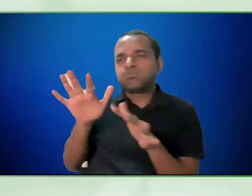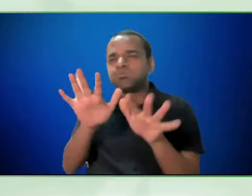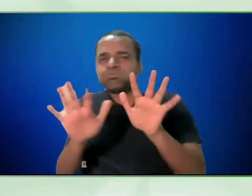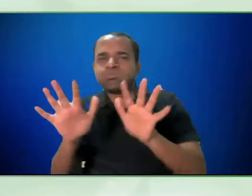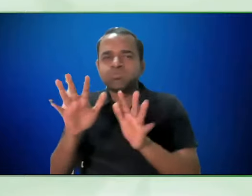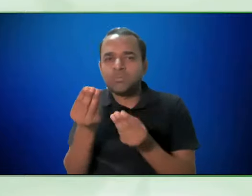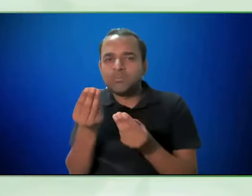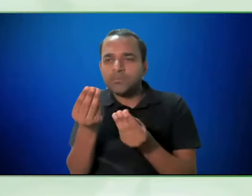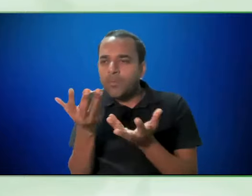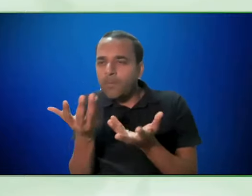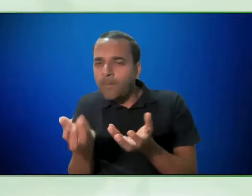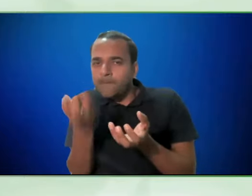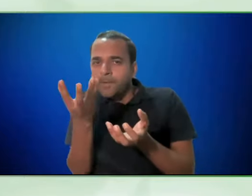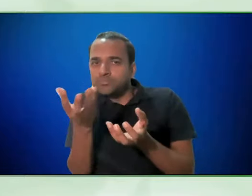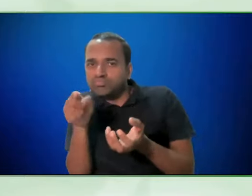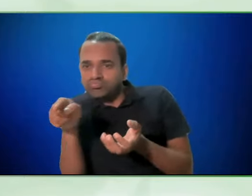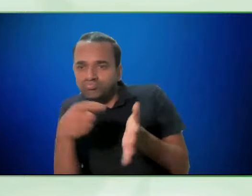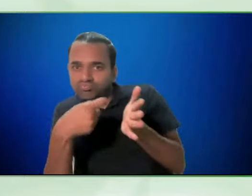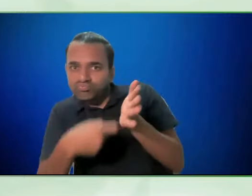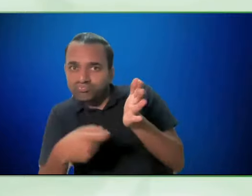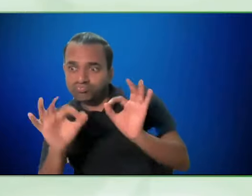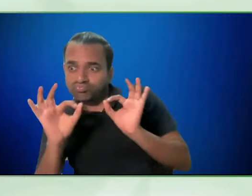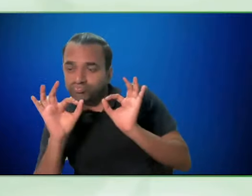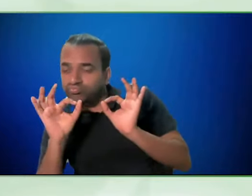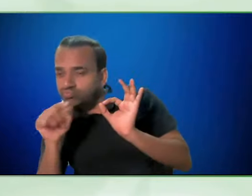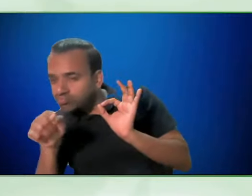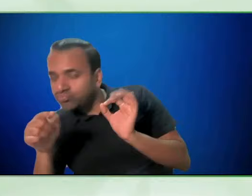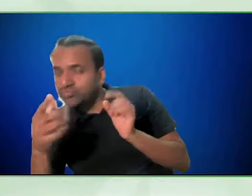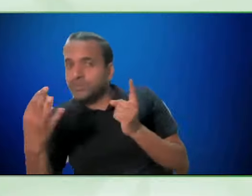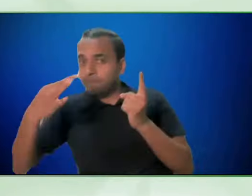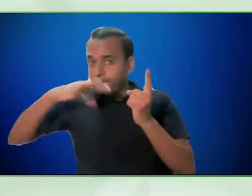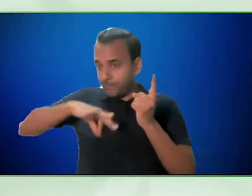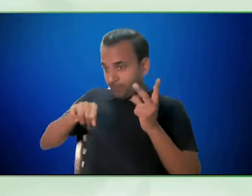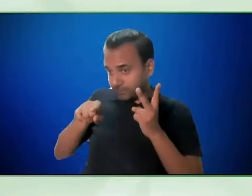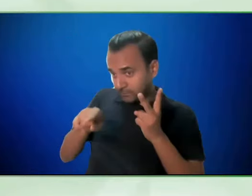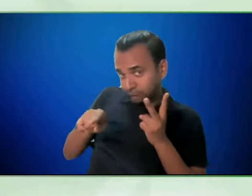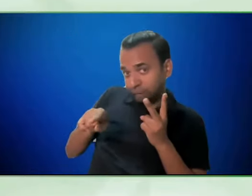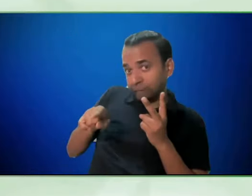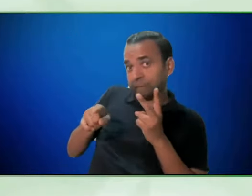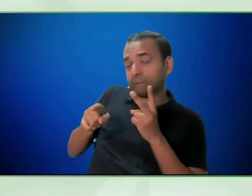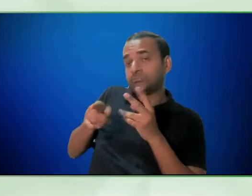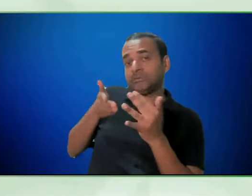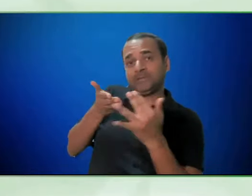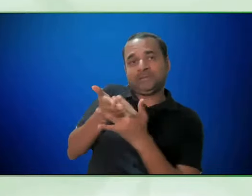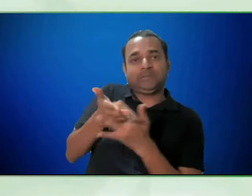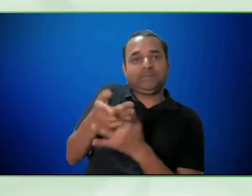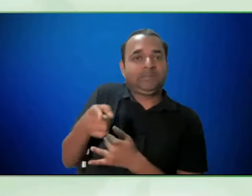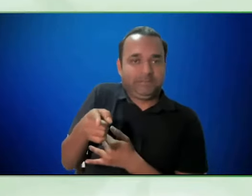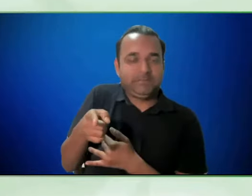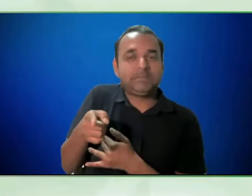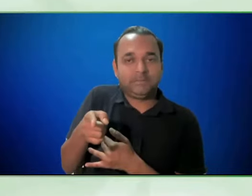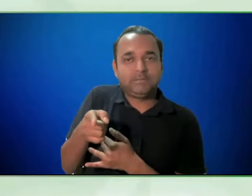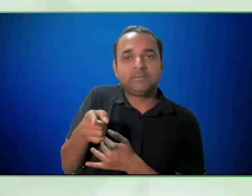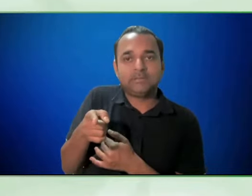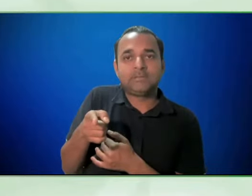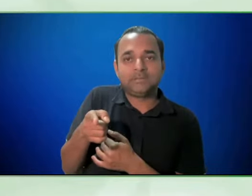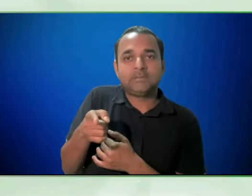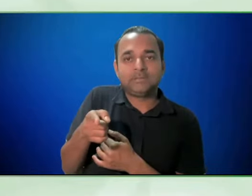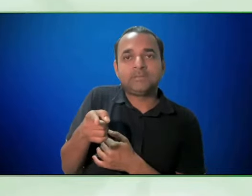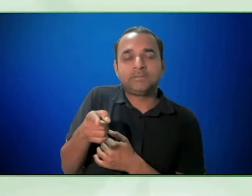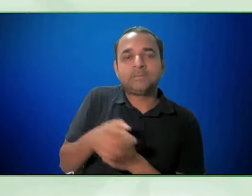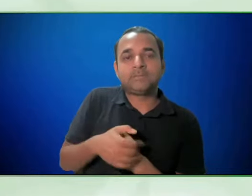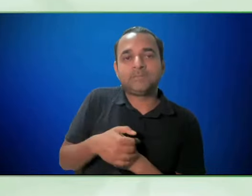accessibility. And that is the main reason for this is that due to the European Commission and European Union